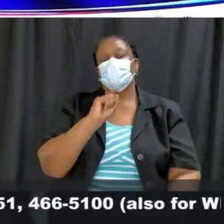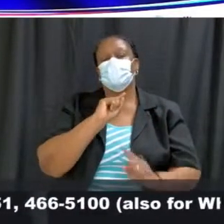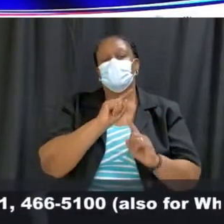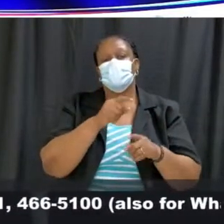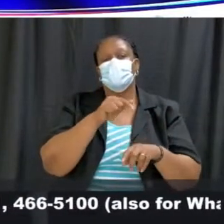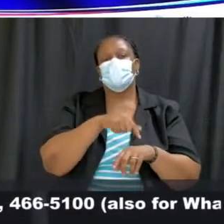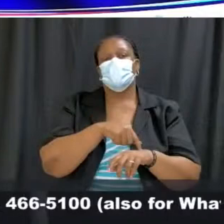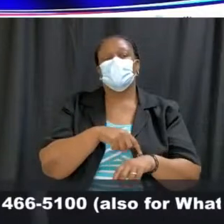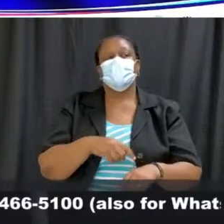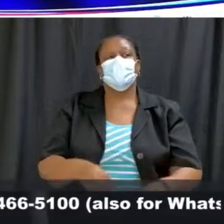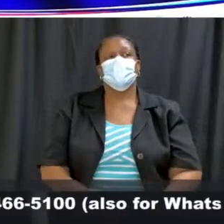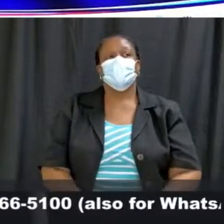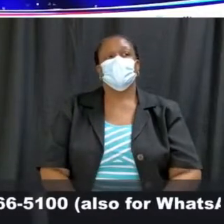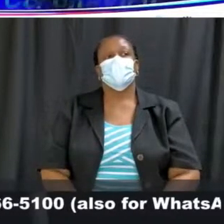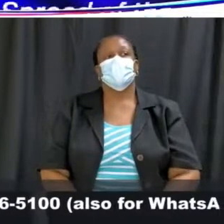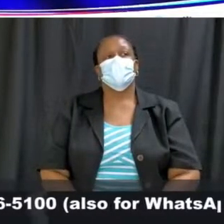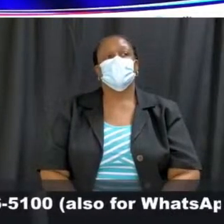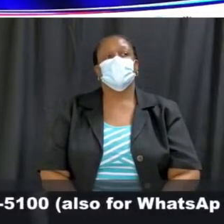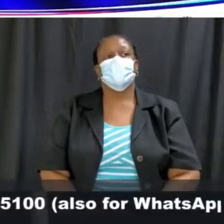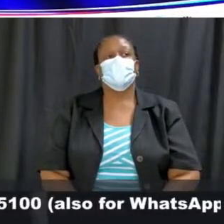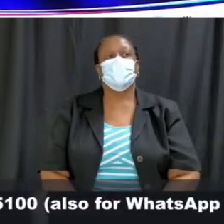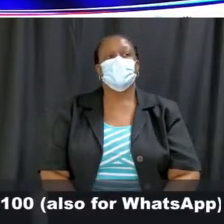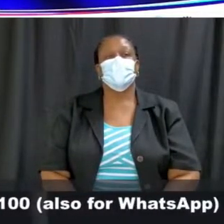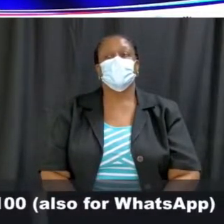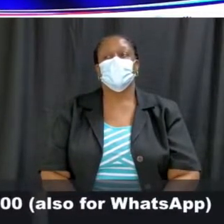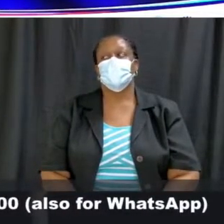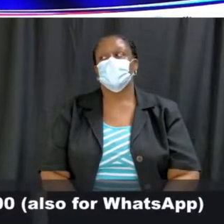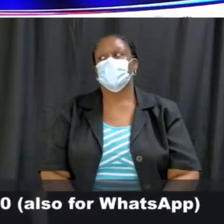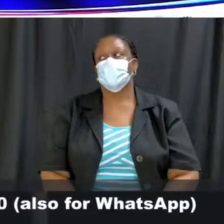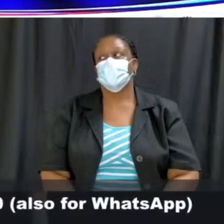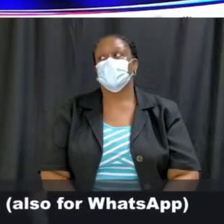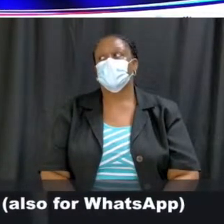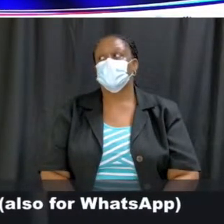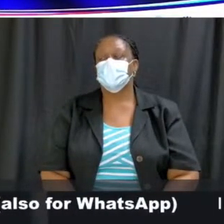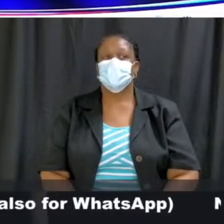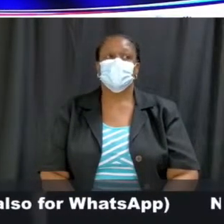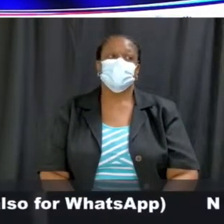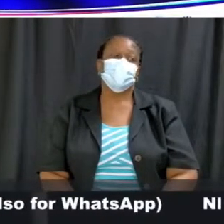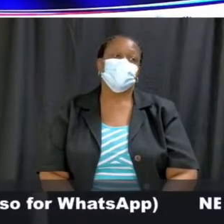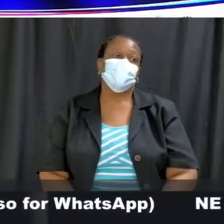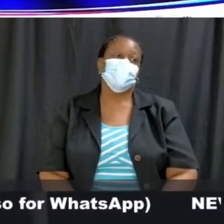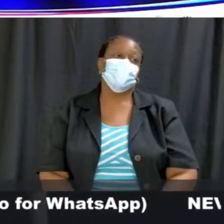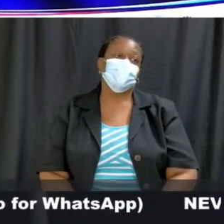answer segment of today's briefing. The